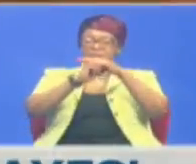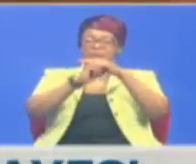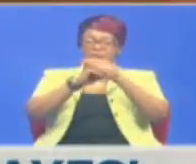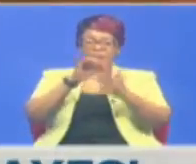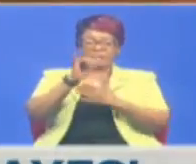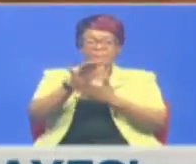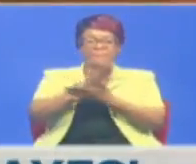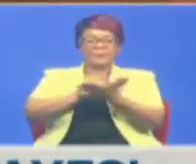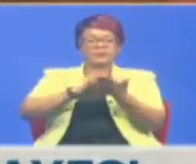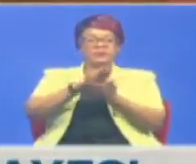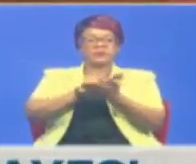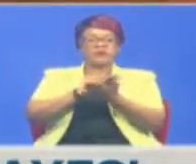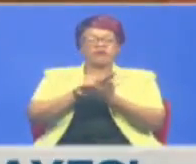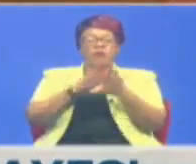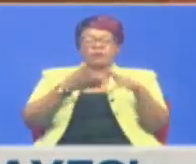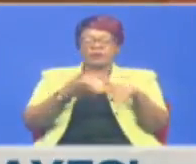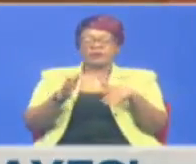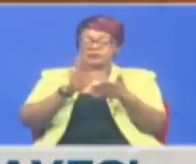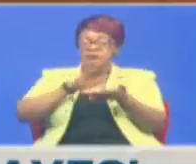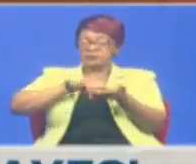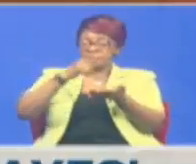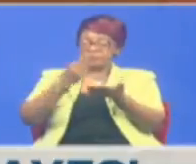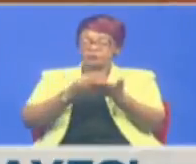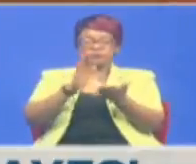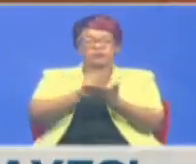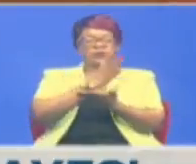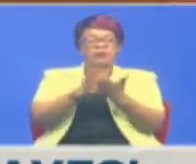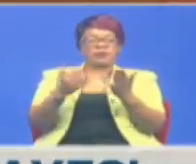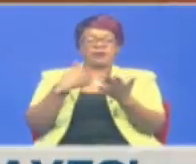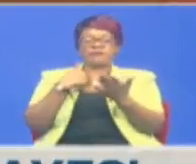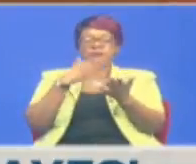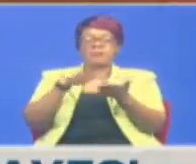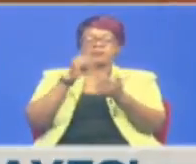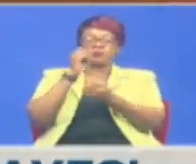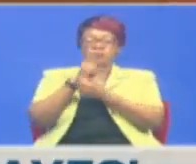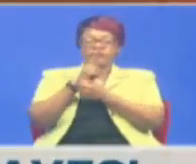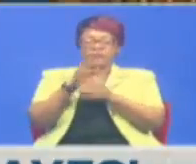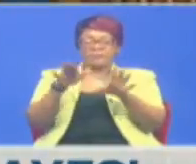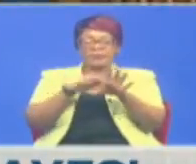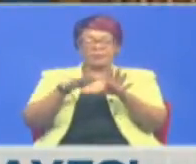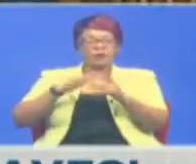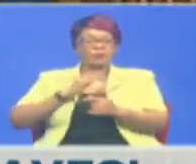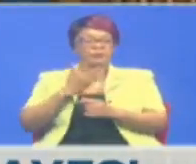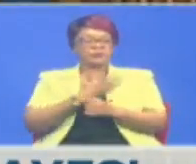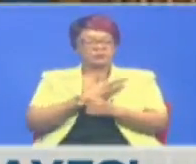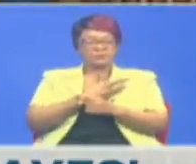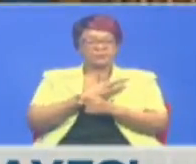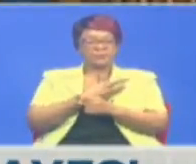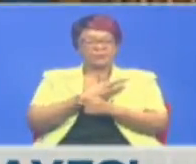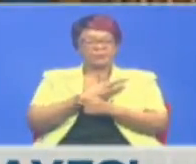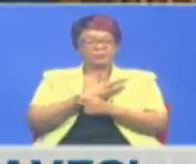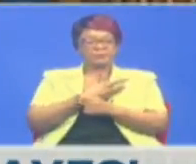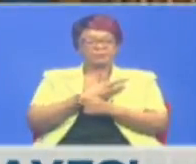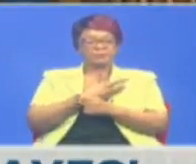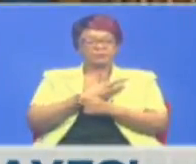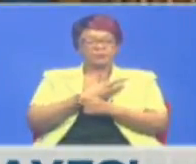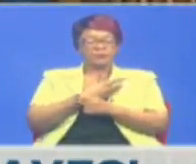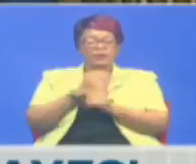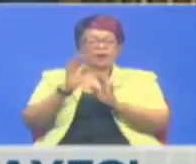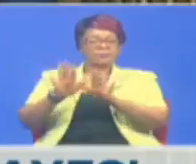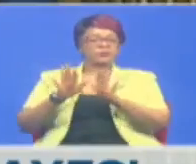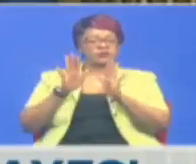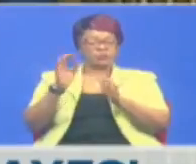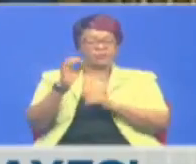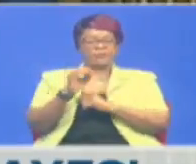for revenue sharing, brokered by the 12-member mediation committee. Abstentions, zero.